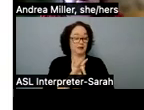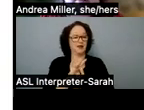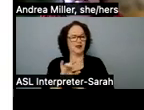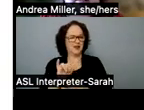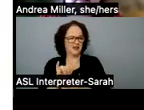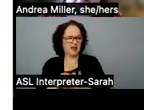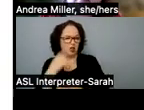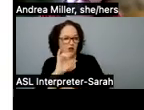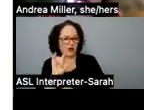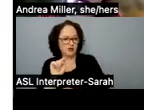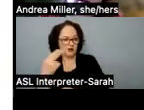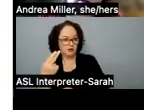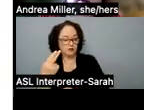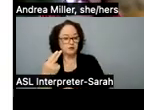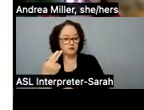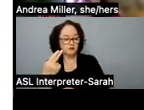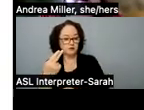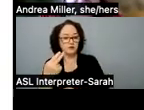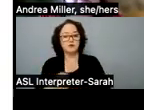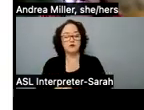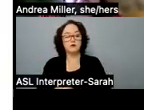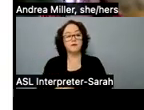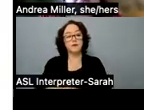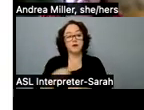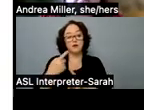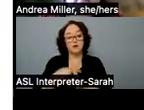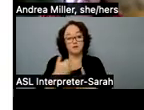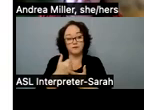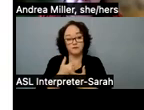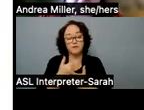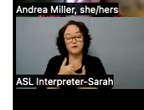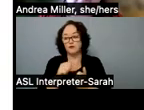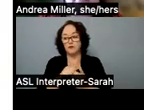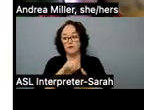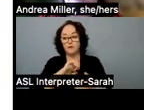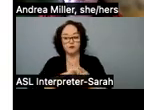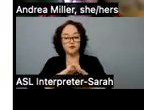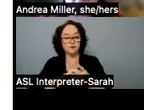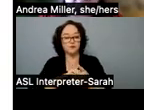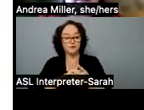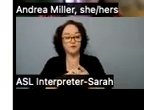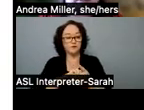the rental assistance in the Paducah area is provided with a partnership through the City of